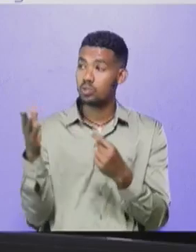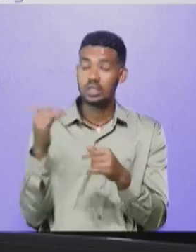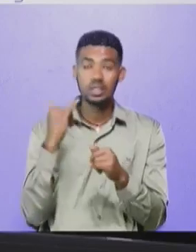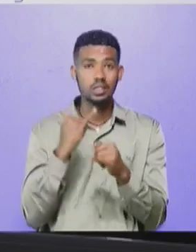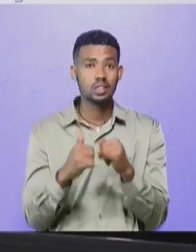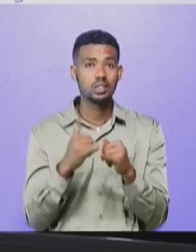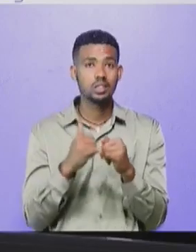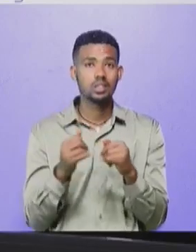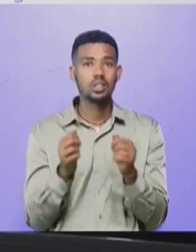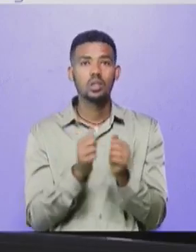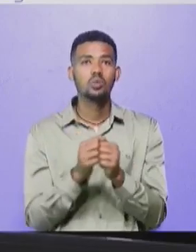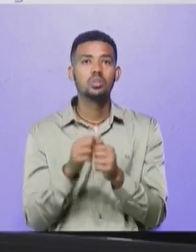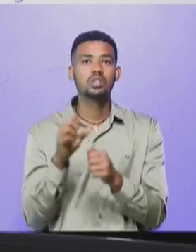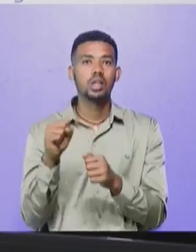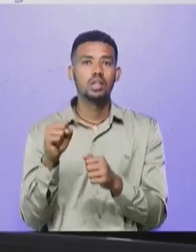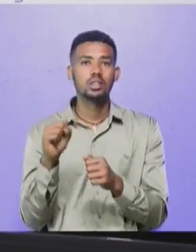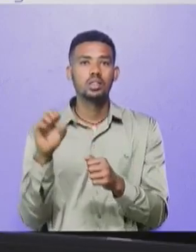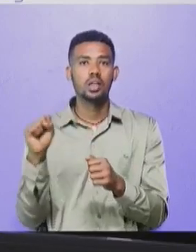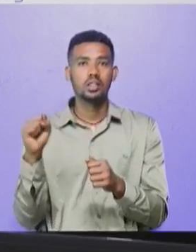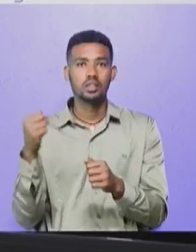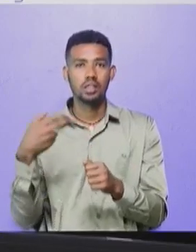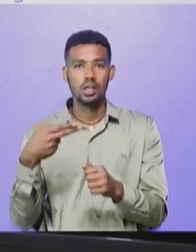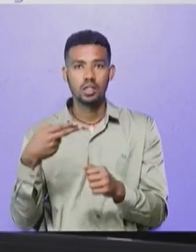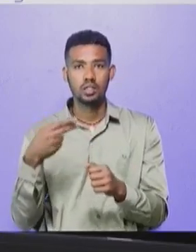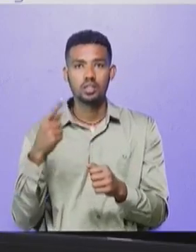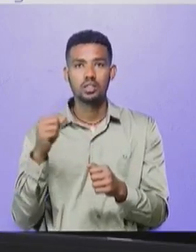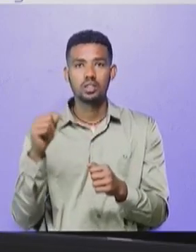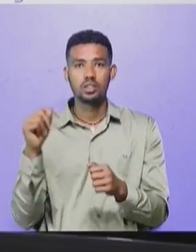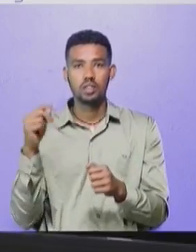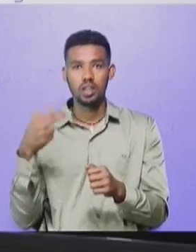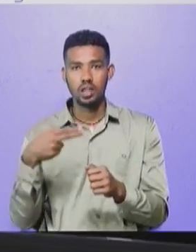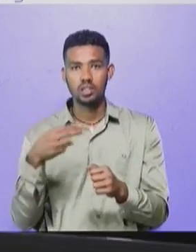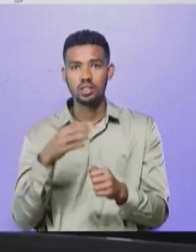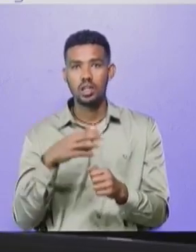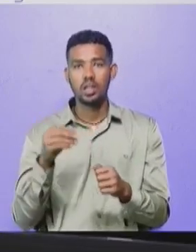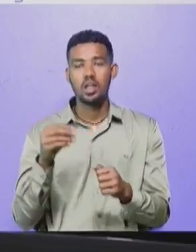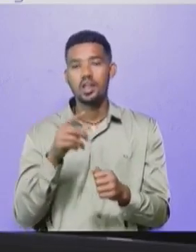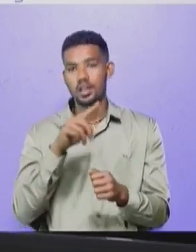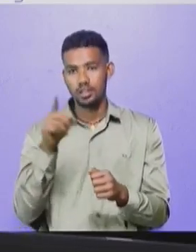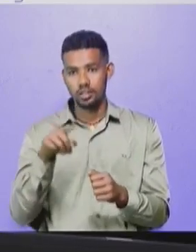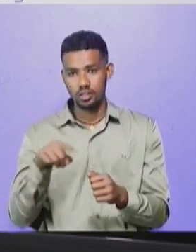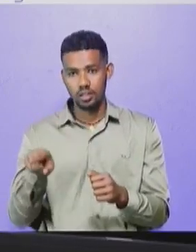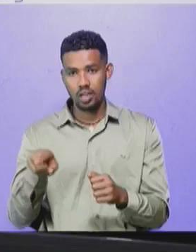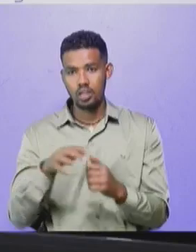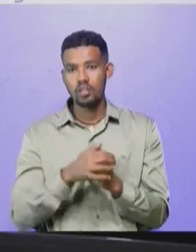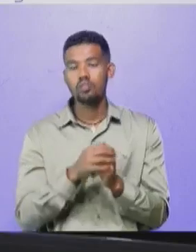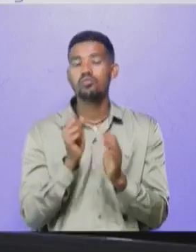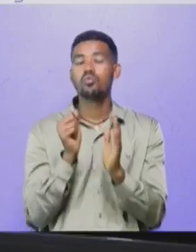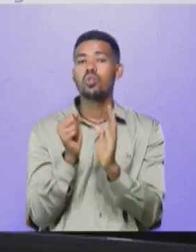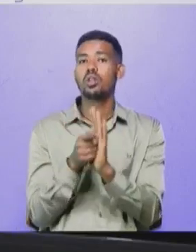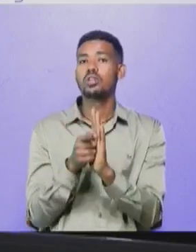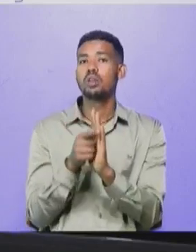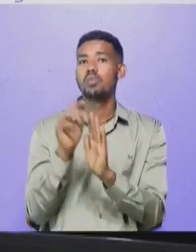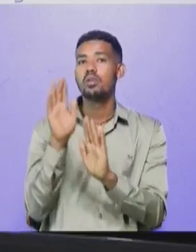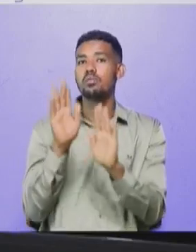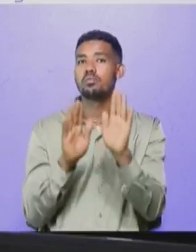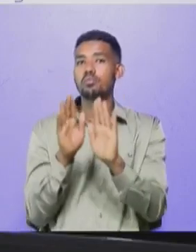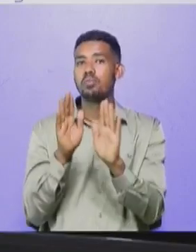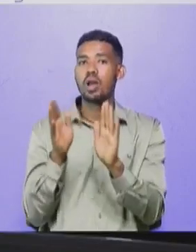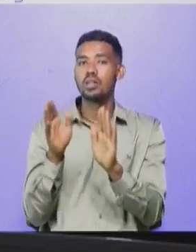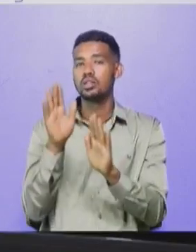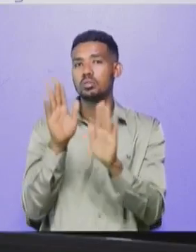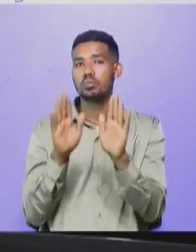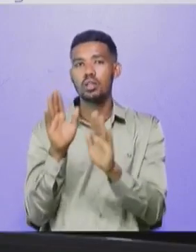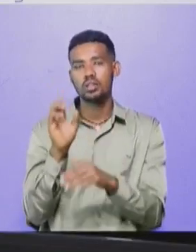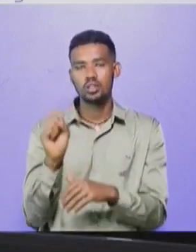with S, SH, CH, and also Z, for example, bus,